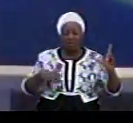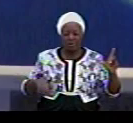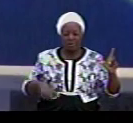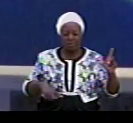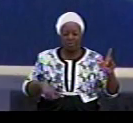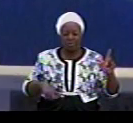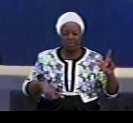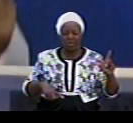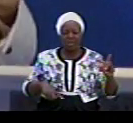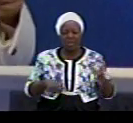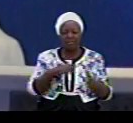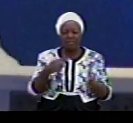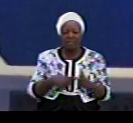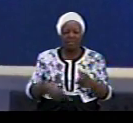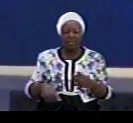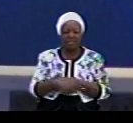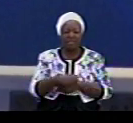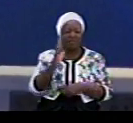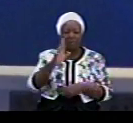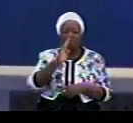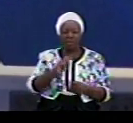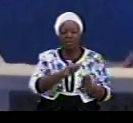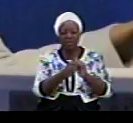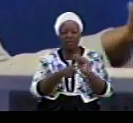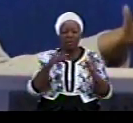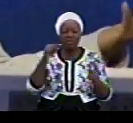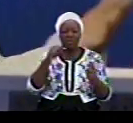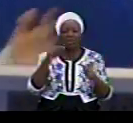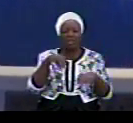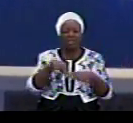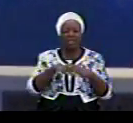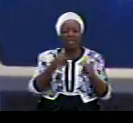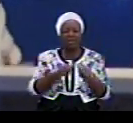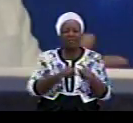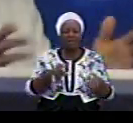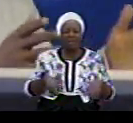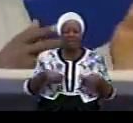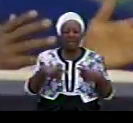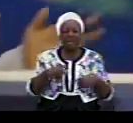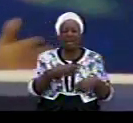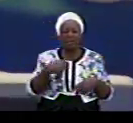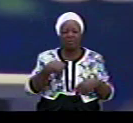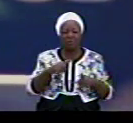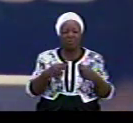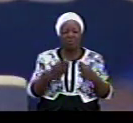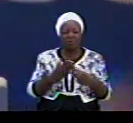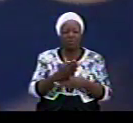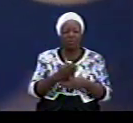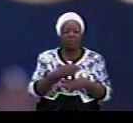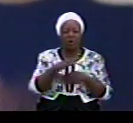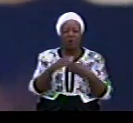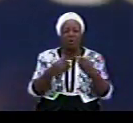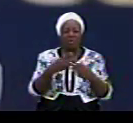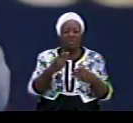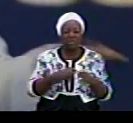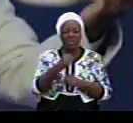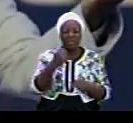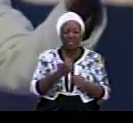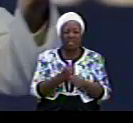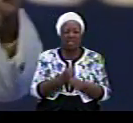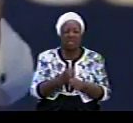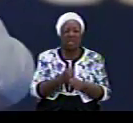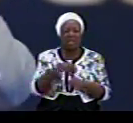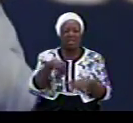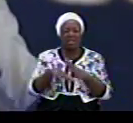day will be a turning point in every life, and we go through the rest of the year in the